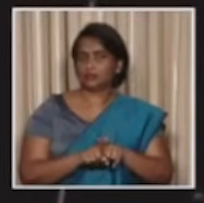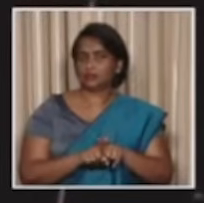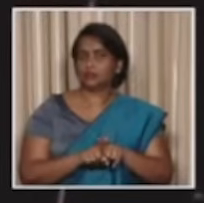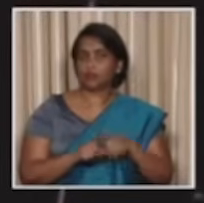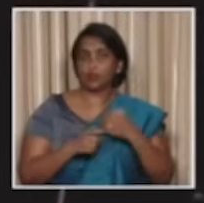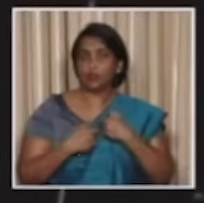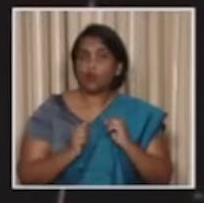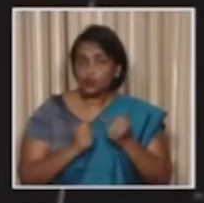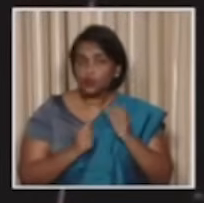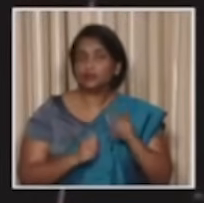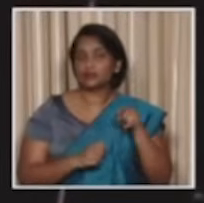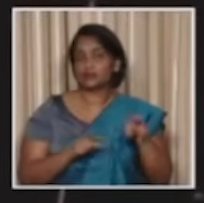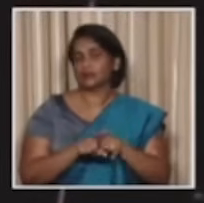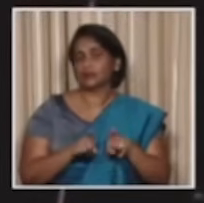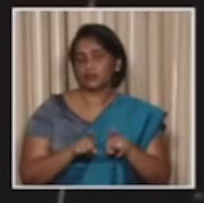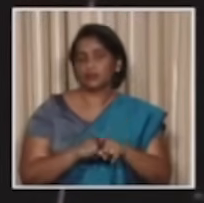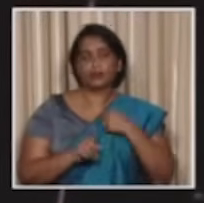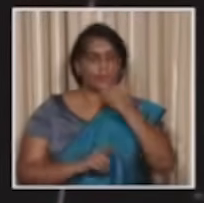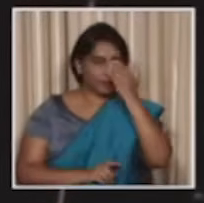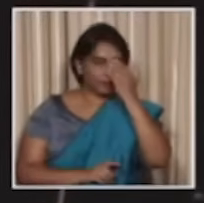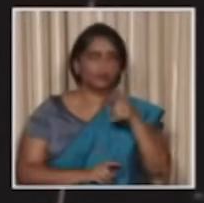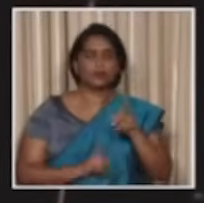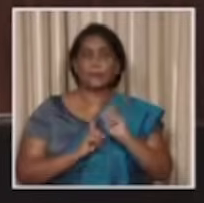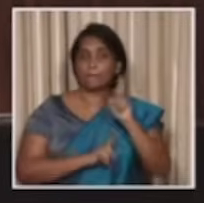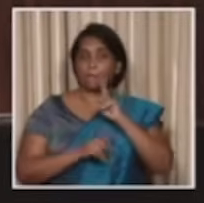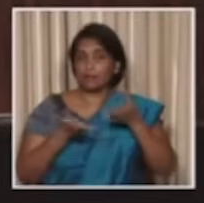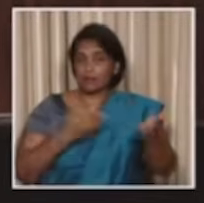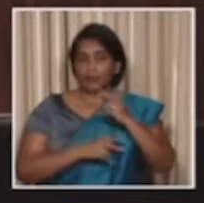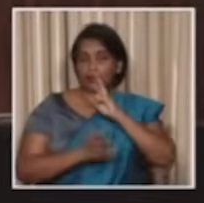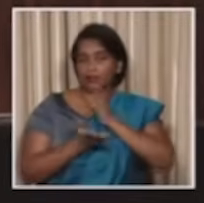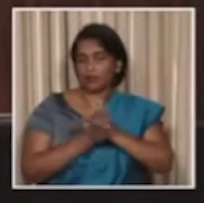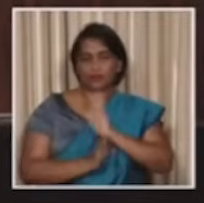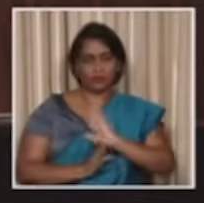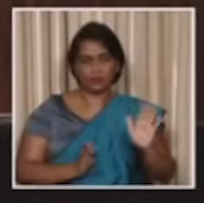Sir, I am trying to say don't mislead the Supreme Court. Don't waste my time.